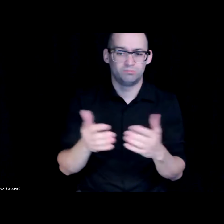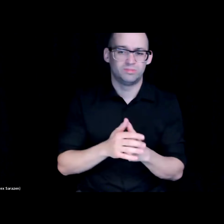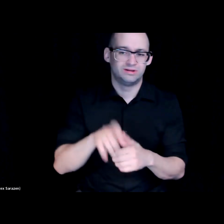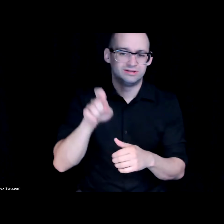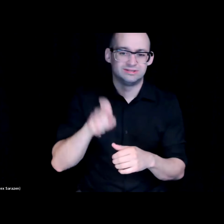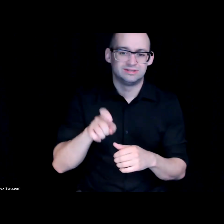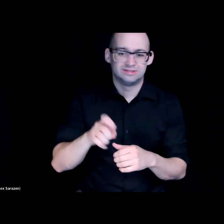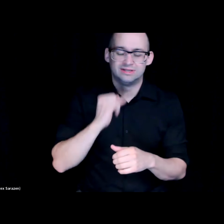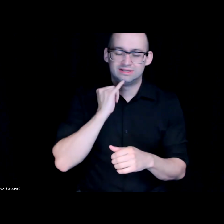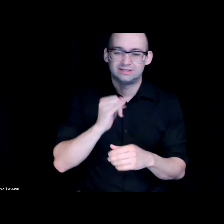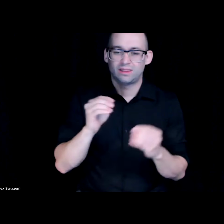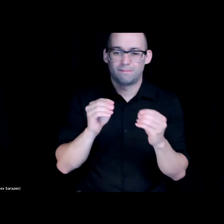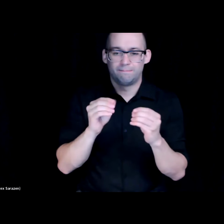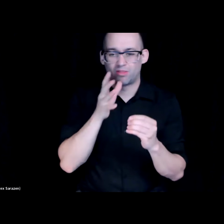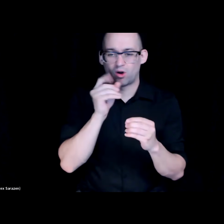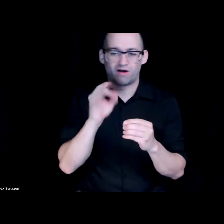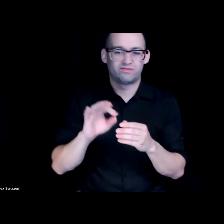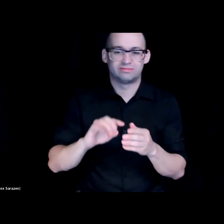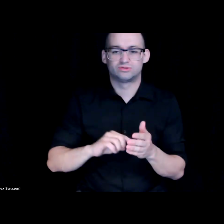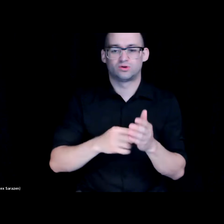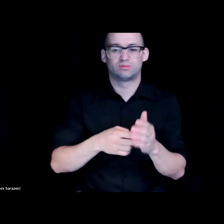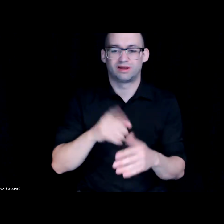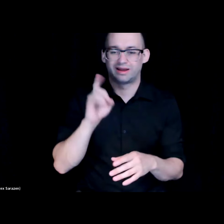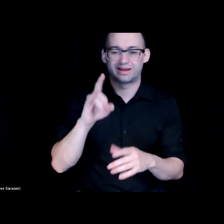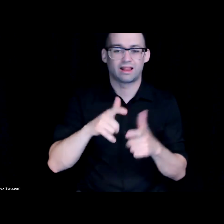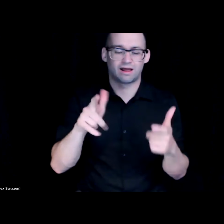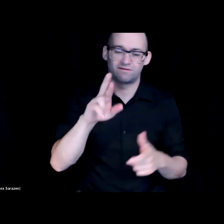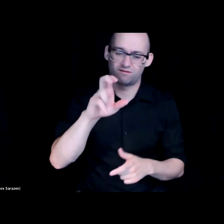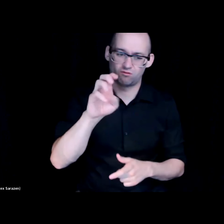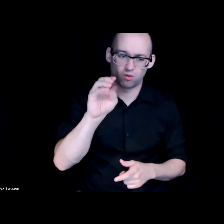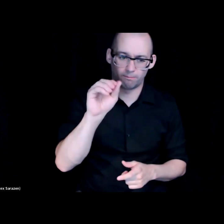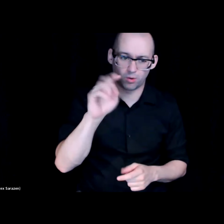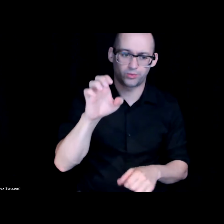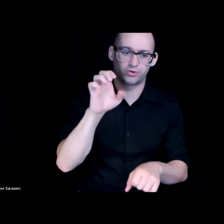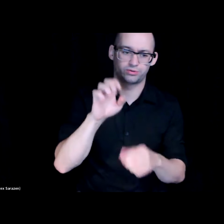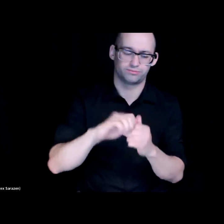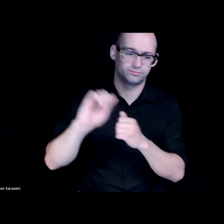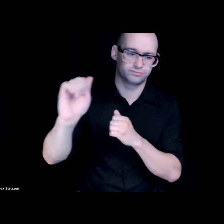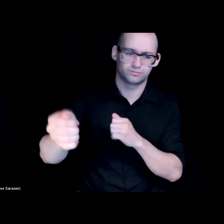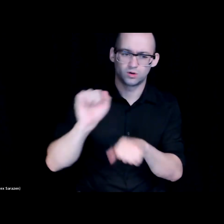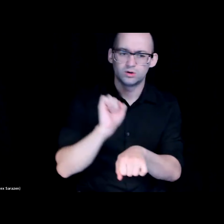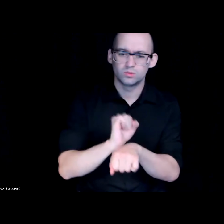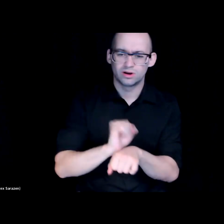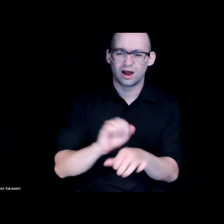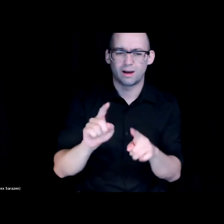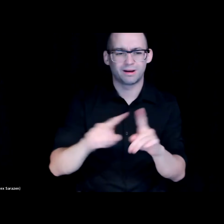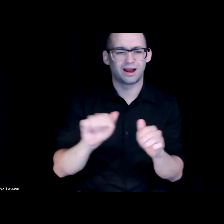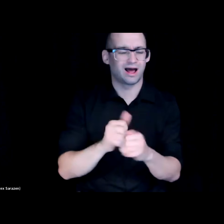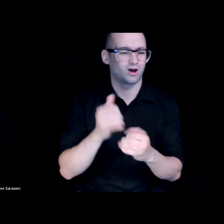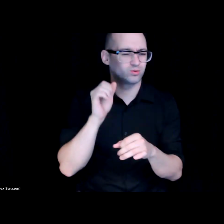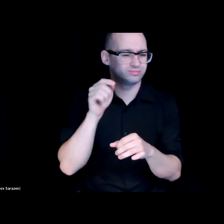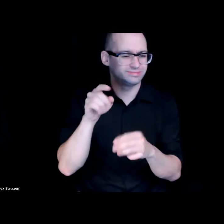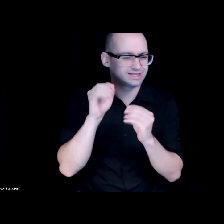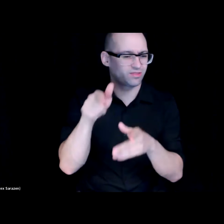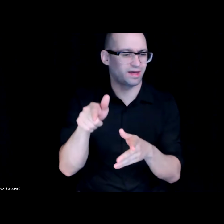the mother of invention, right? And so we did a lot of remote, but then again, how do you teach someone that's a first time user